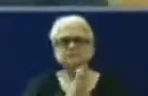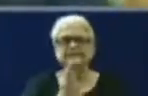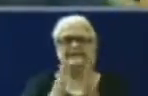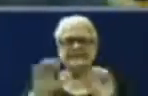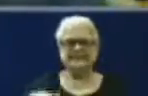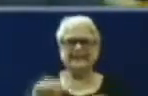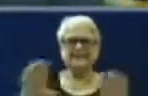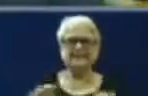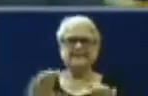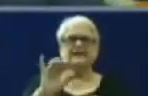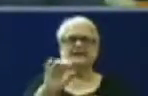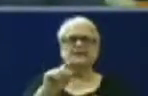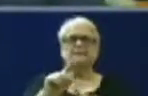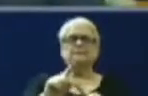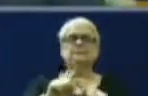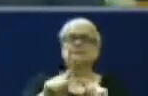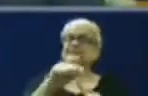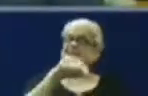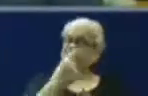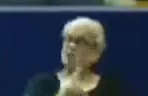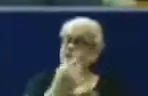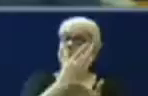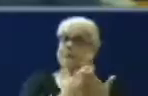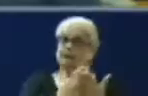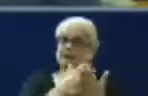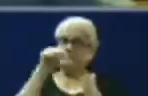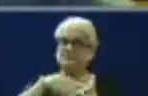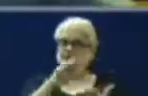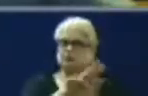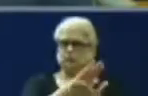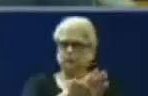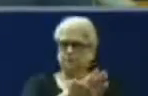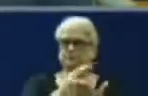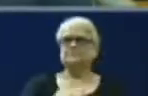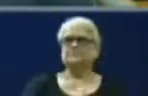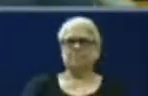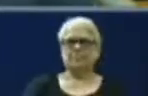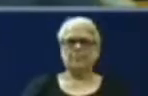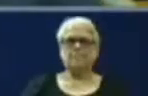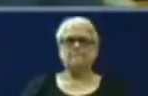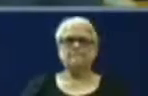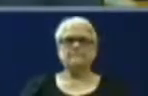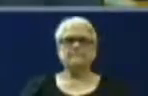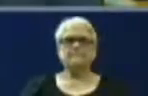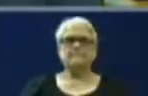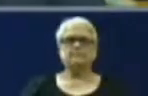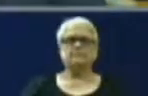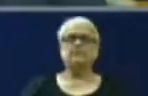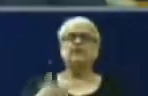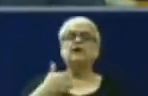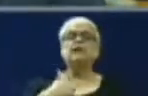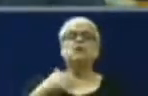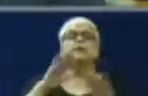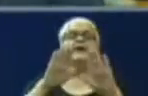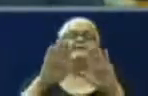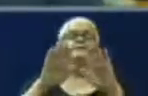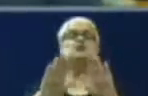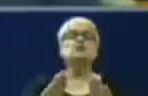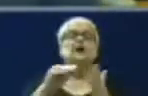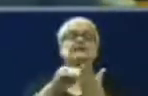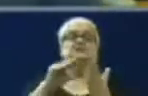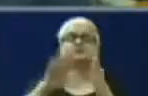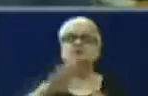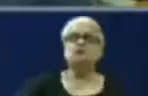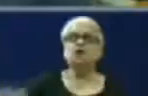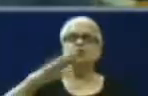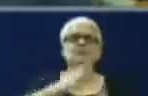that we are extremely proud of. But that's only a part of the great things that we have going on here at Westport. We have great students all over